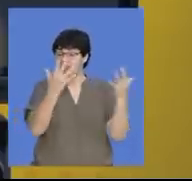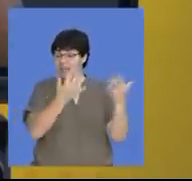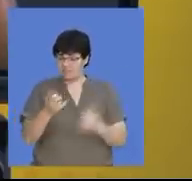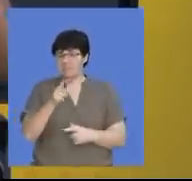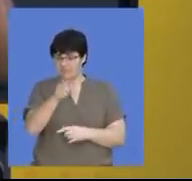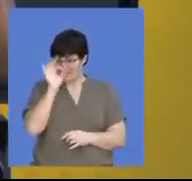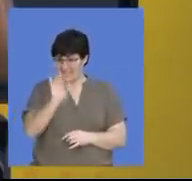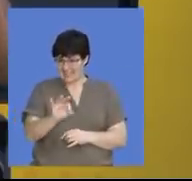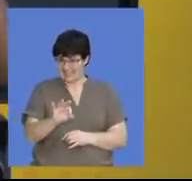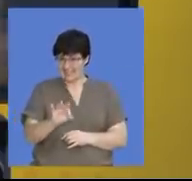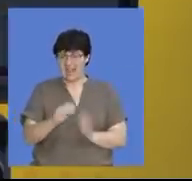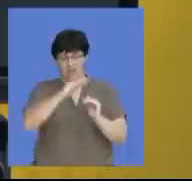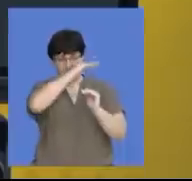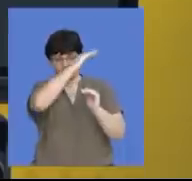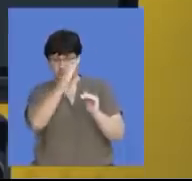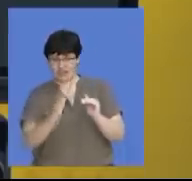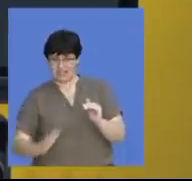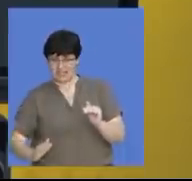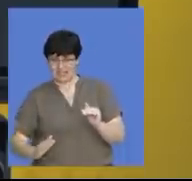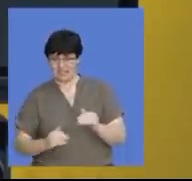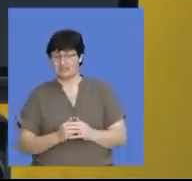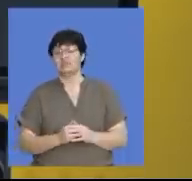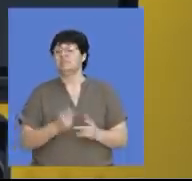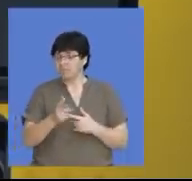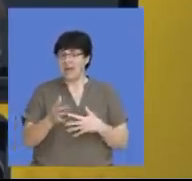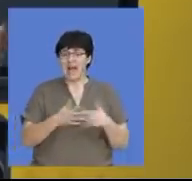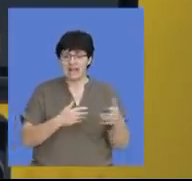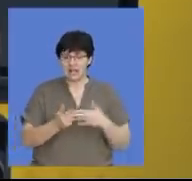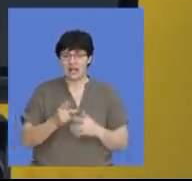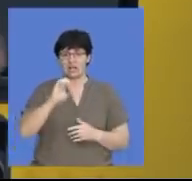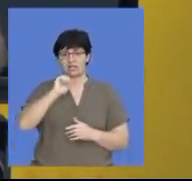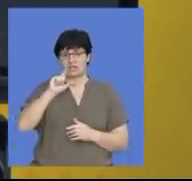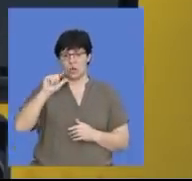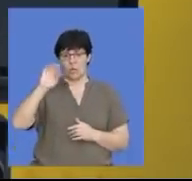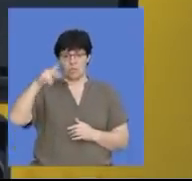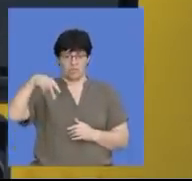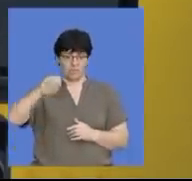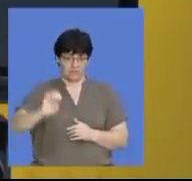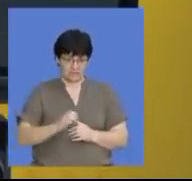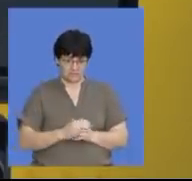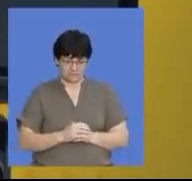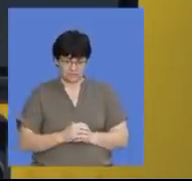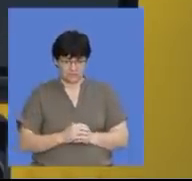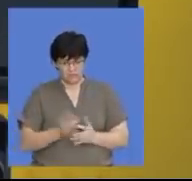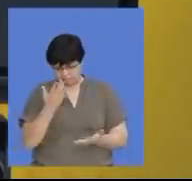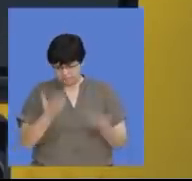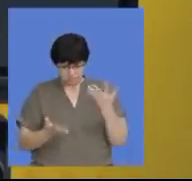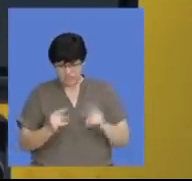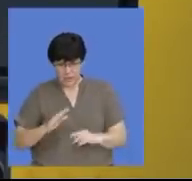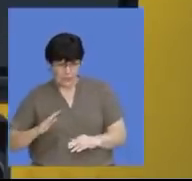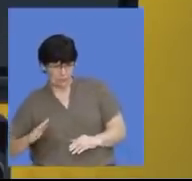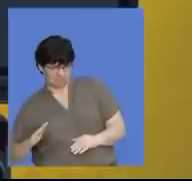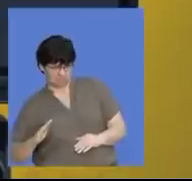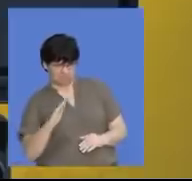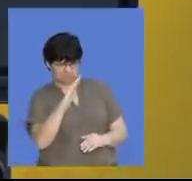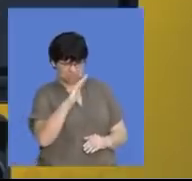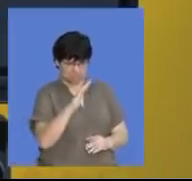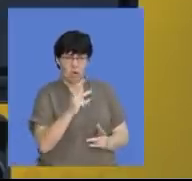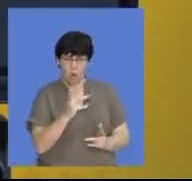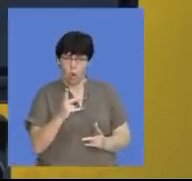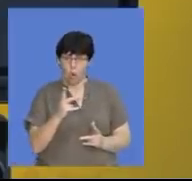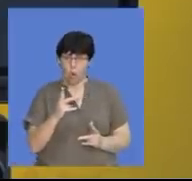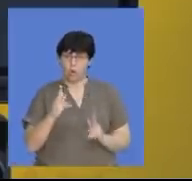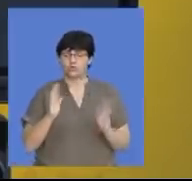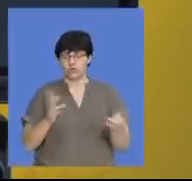you guessed it, gradient. Gradient deals with slopes. We are trying to determine whether that's a steep slope or a